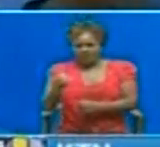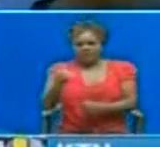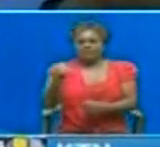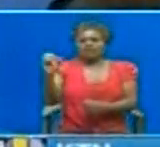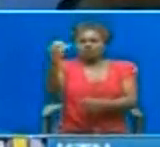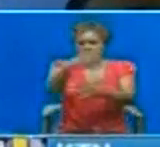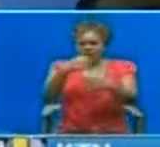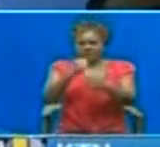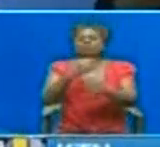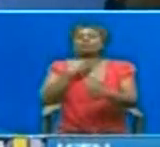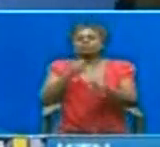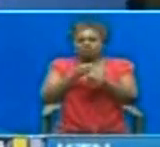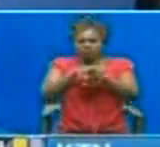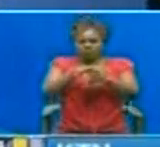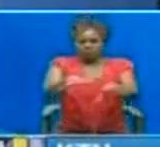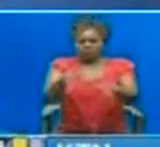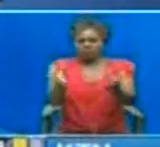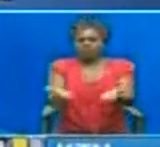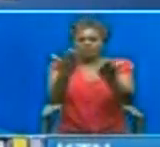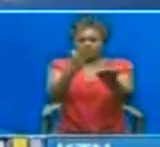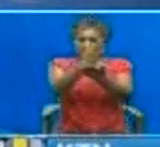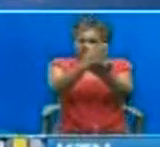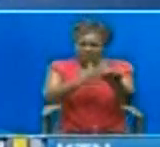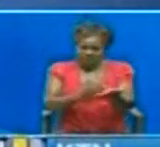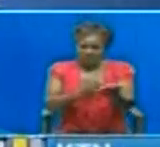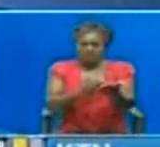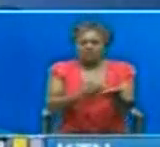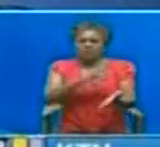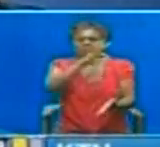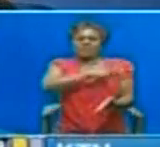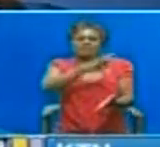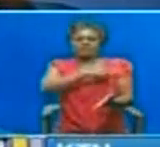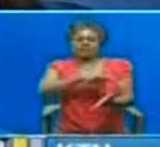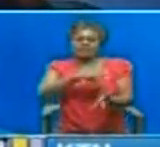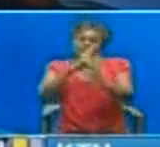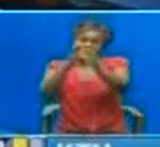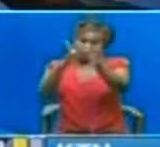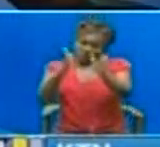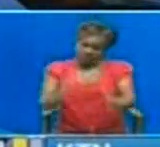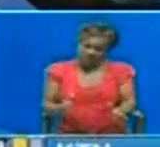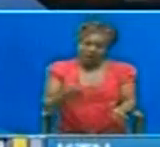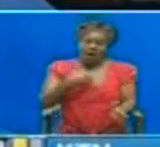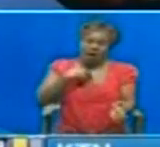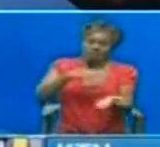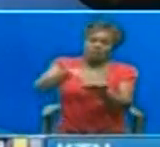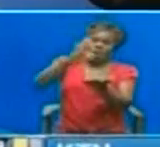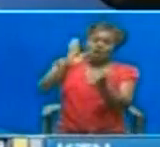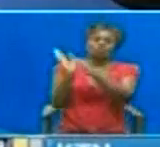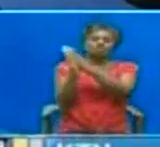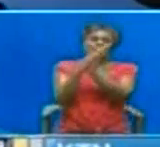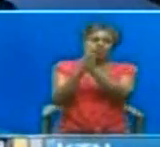the diversification as a key tool to improving the sector's dwindling fortunes. KTN's Carol Nderi has more on that